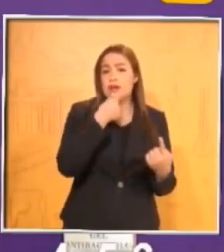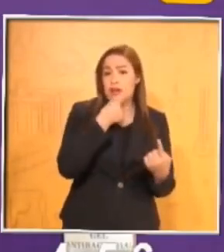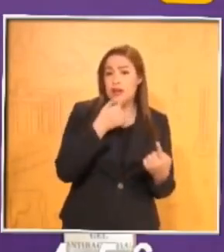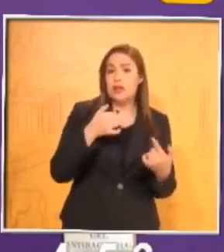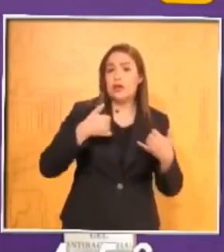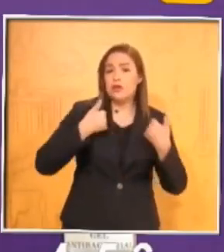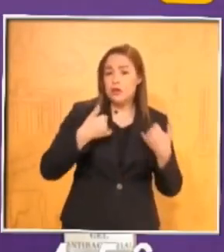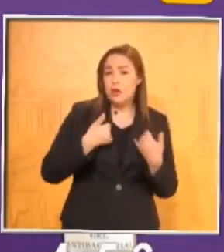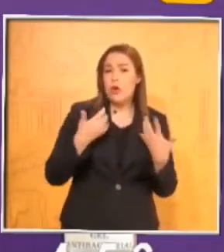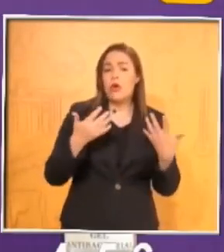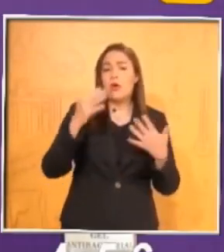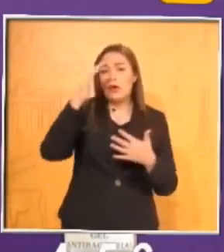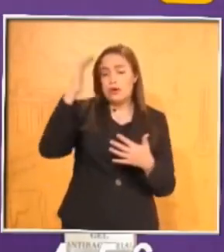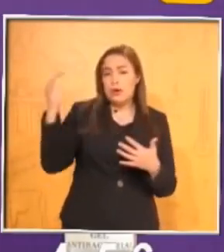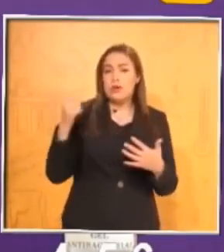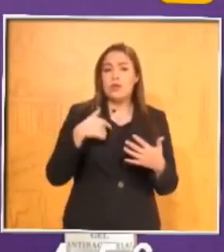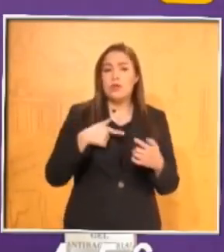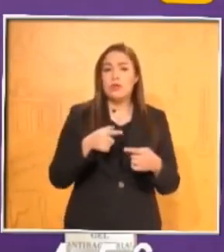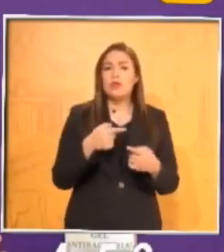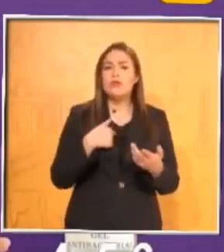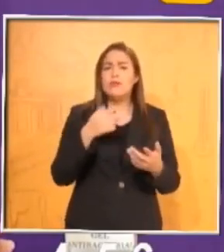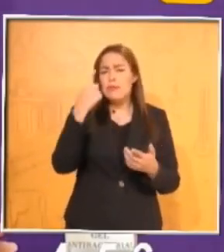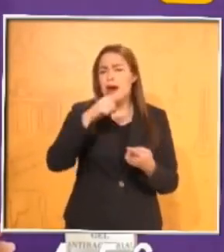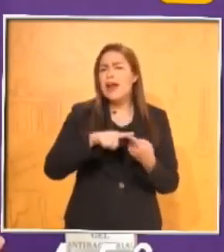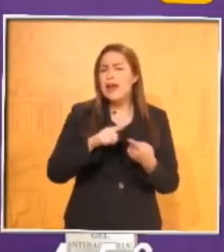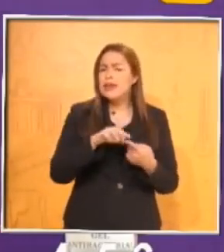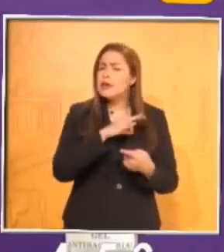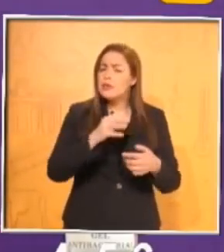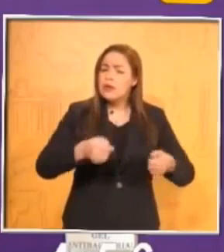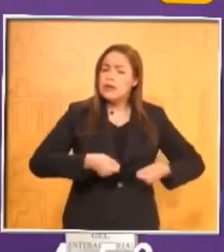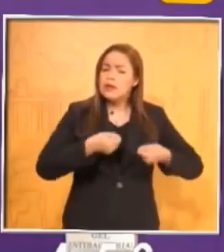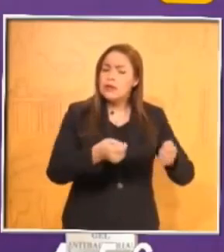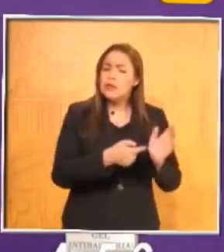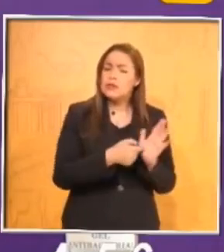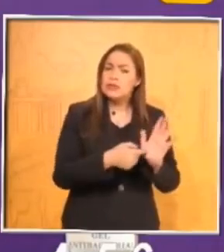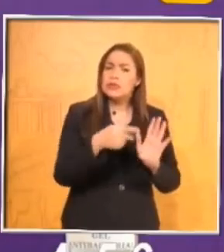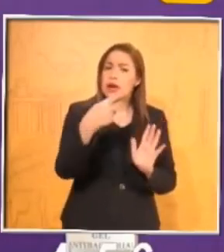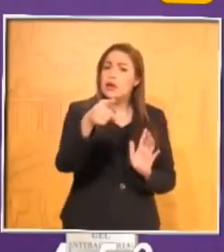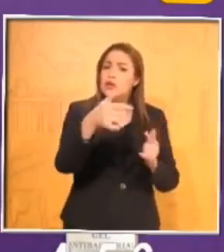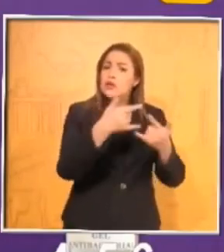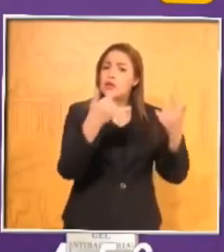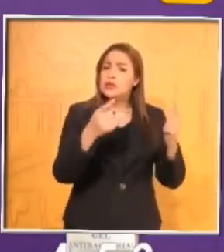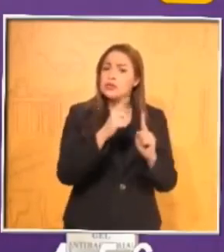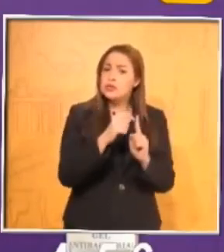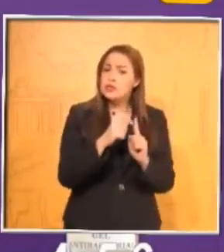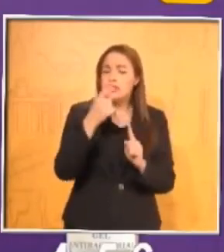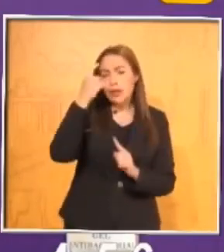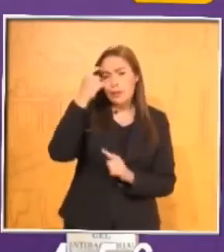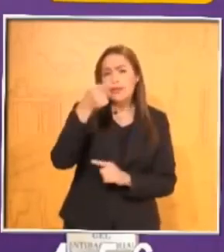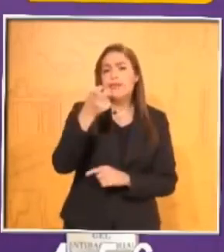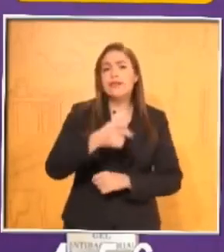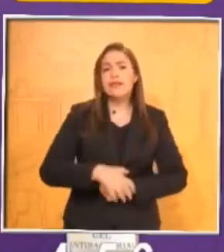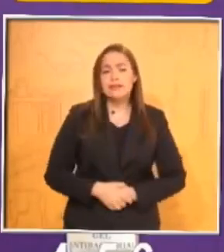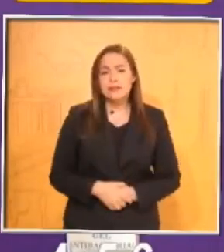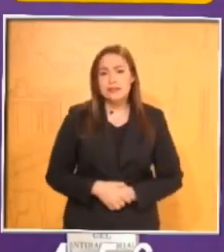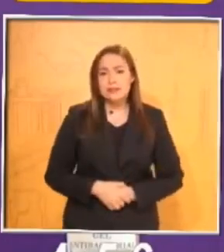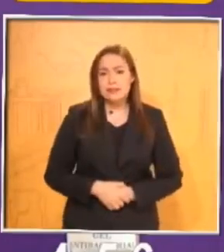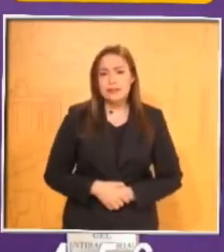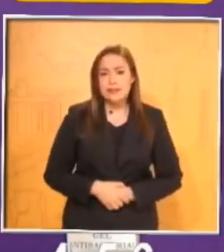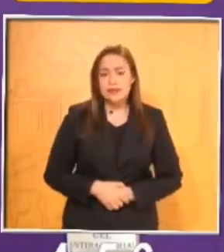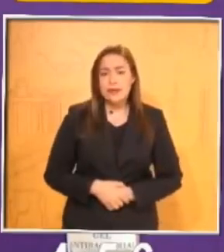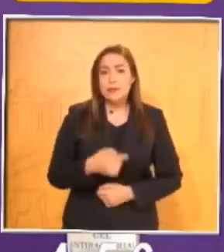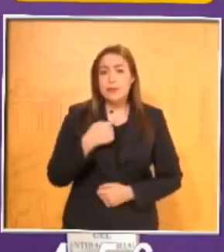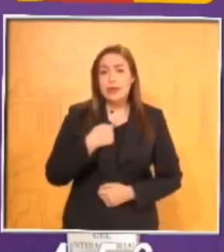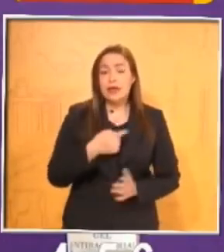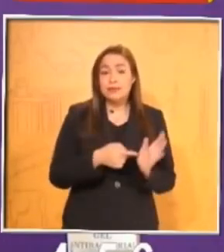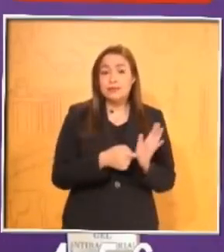said that comic strip, it's an educational tool. So think about it, discuss it with your